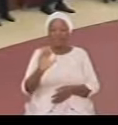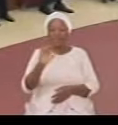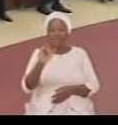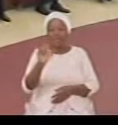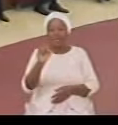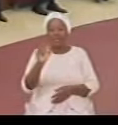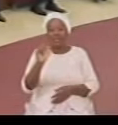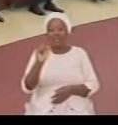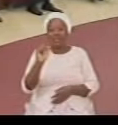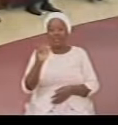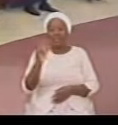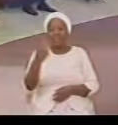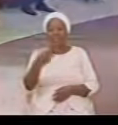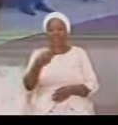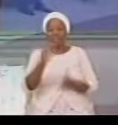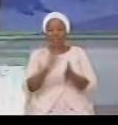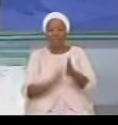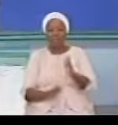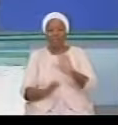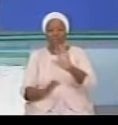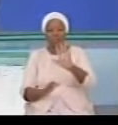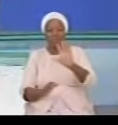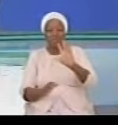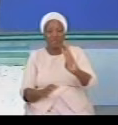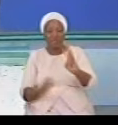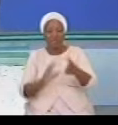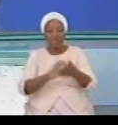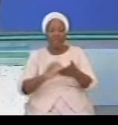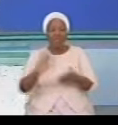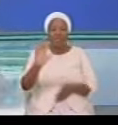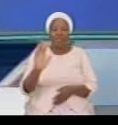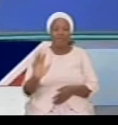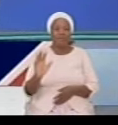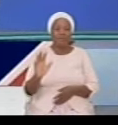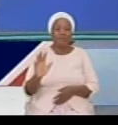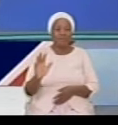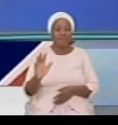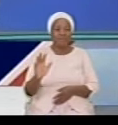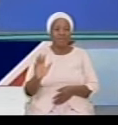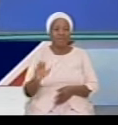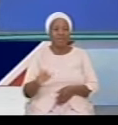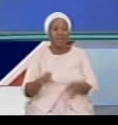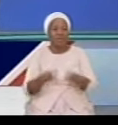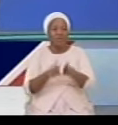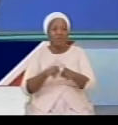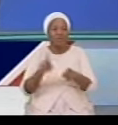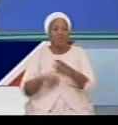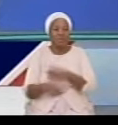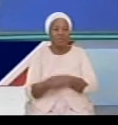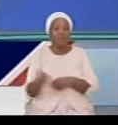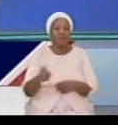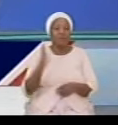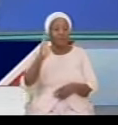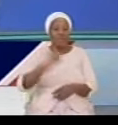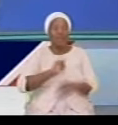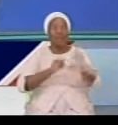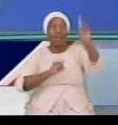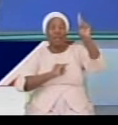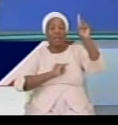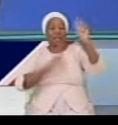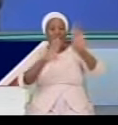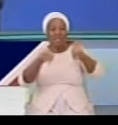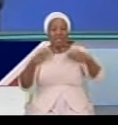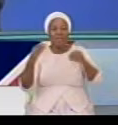Isaiah chapter 56, verse 5. Even unto them will I give